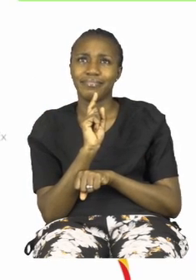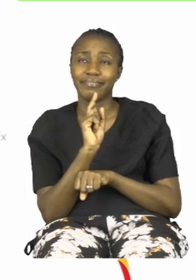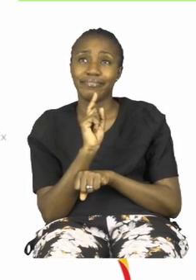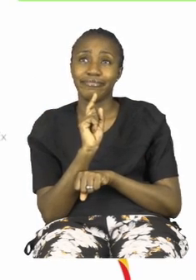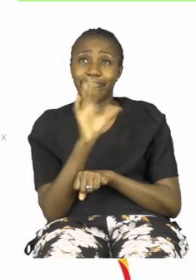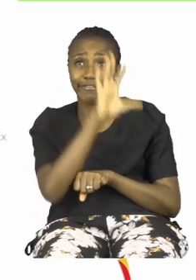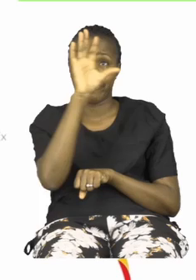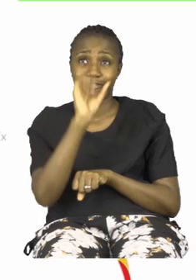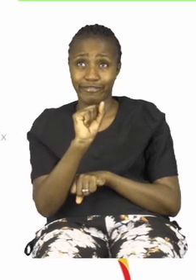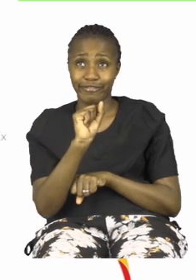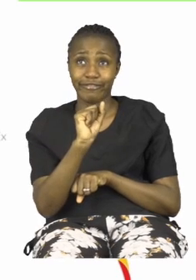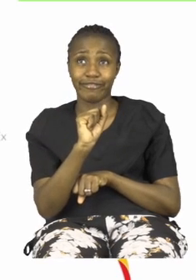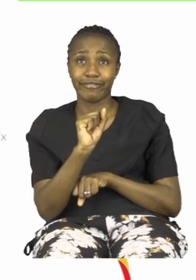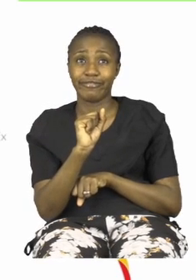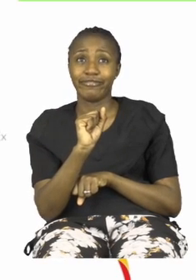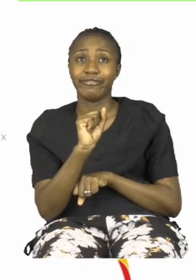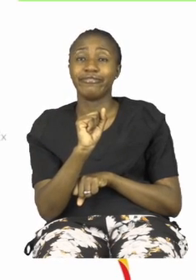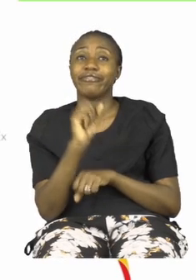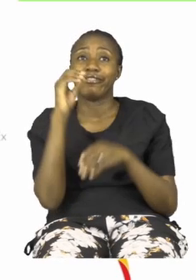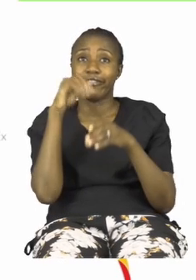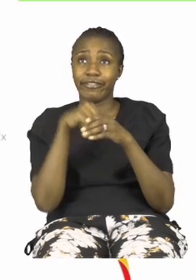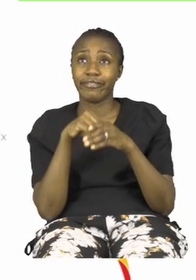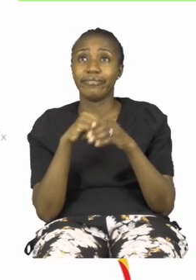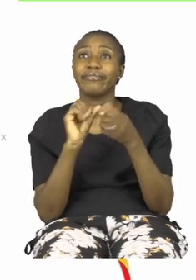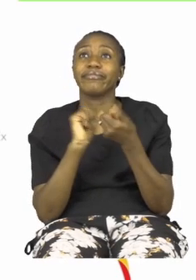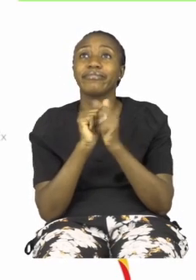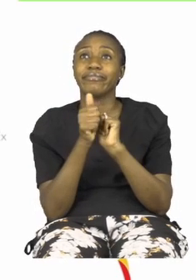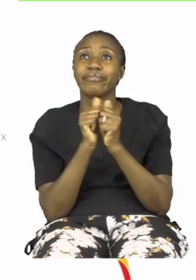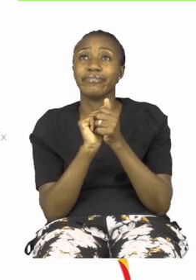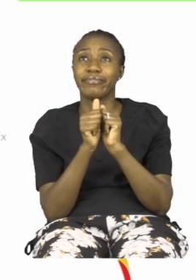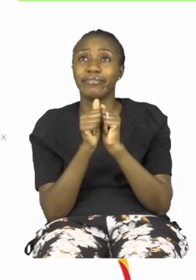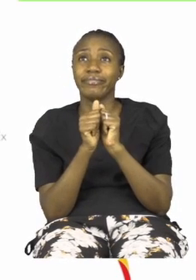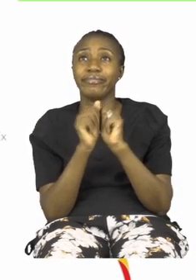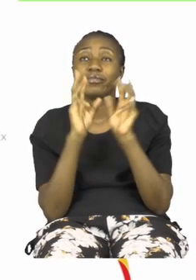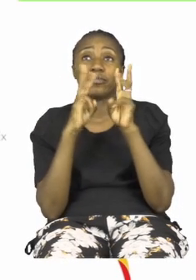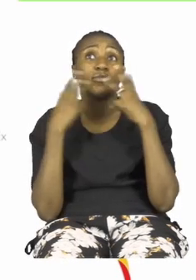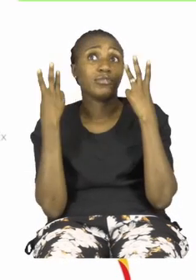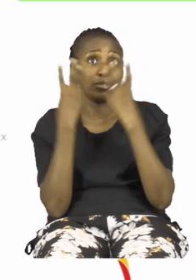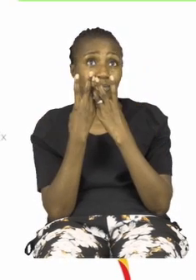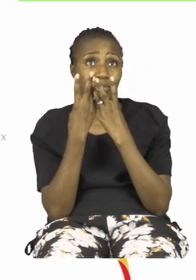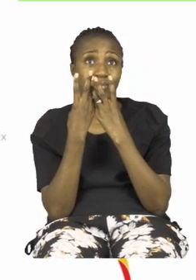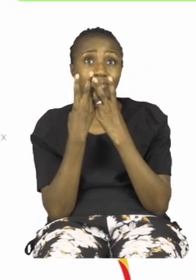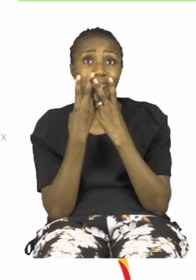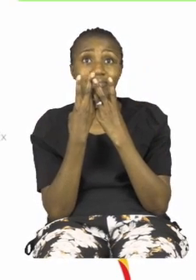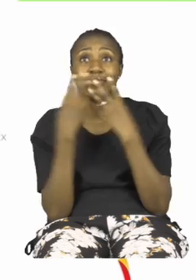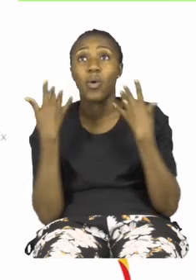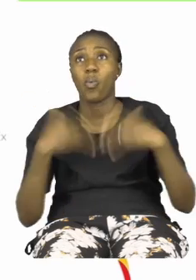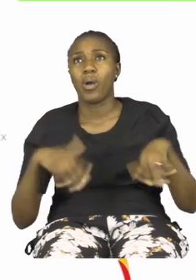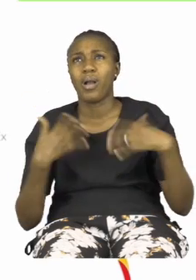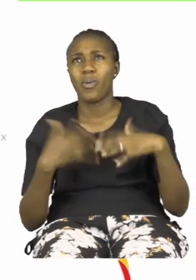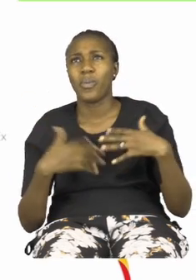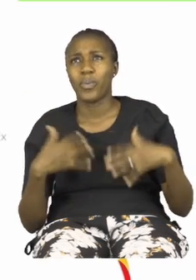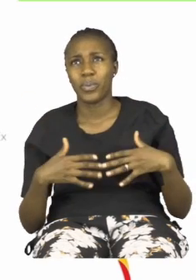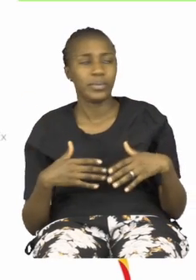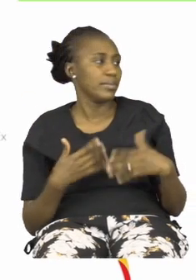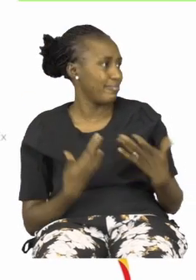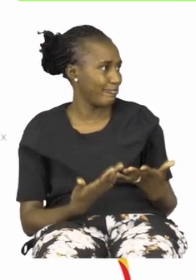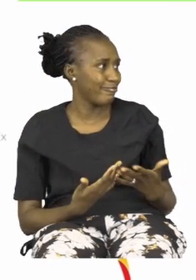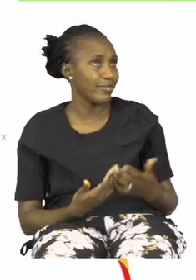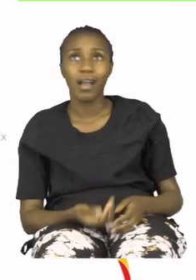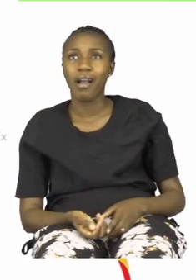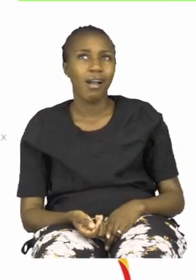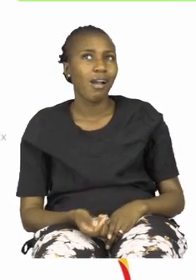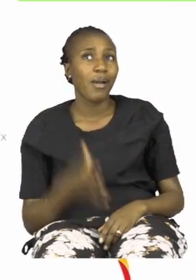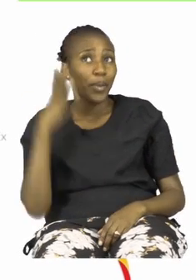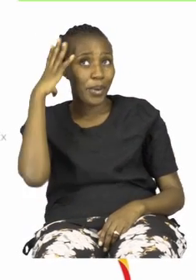e-athlete who took part at the World Championships. How was that experience like, Freddie? Well, the experience was amazing. I